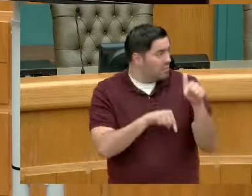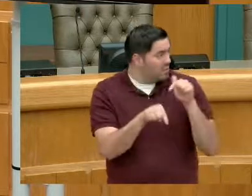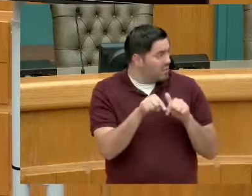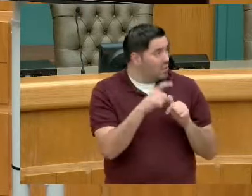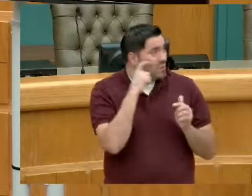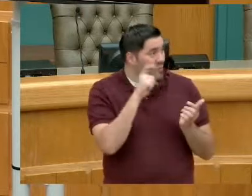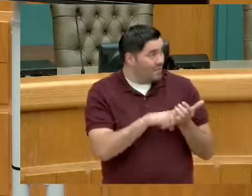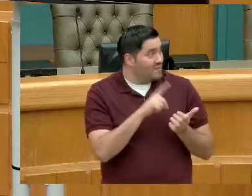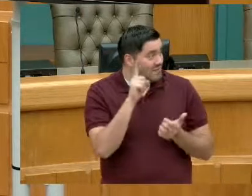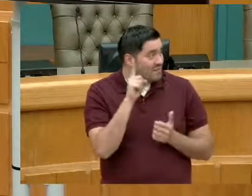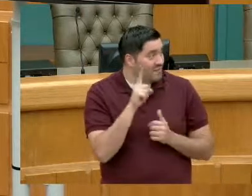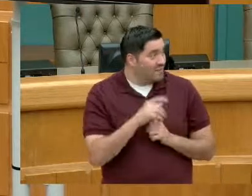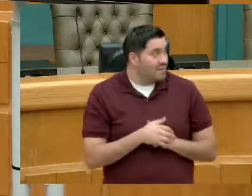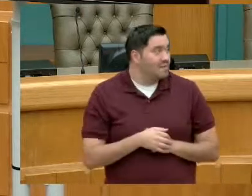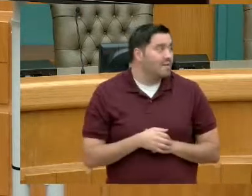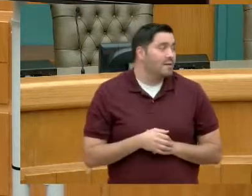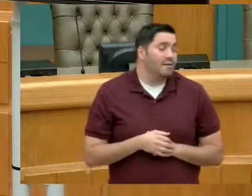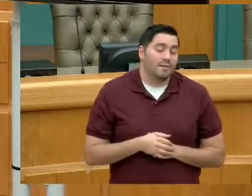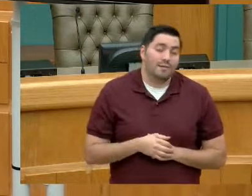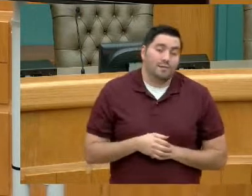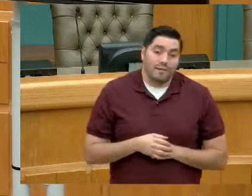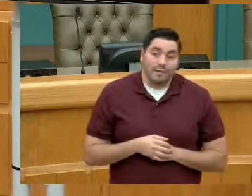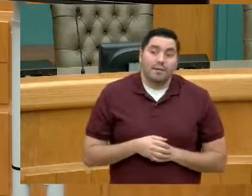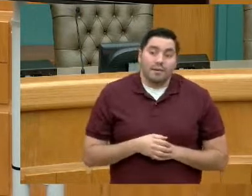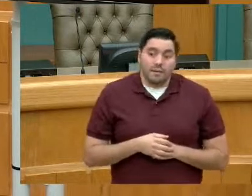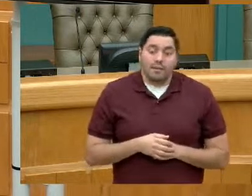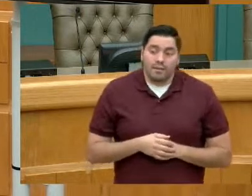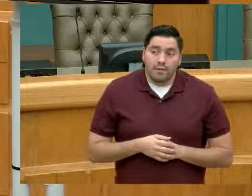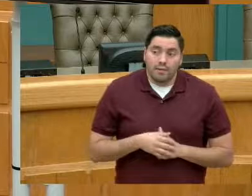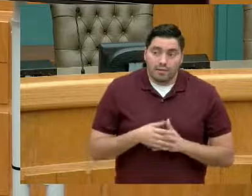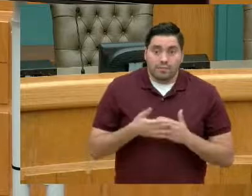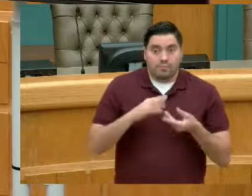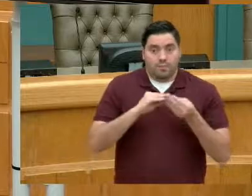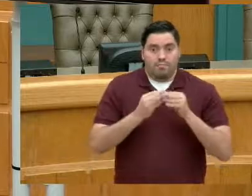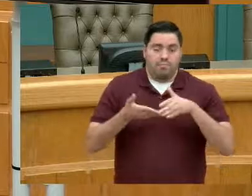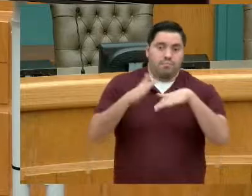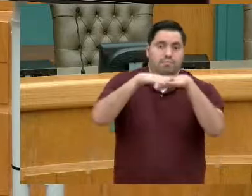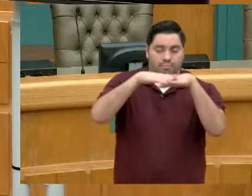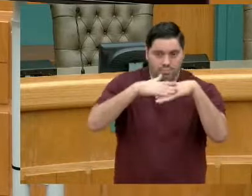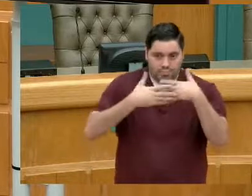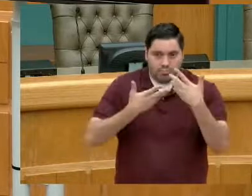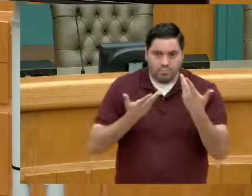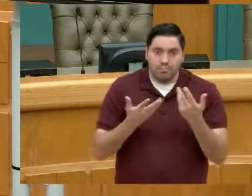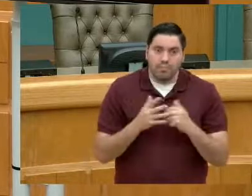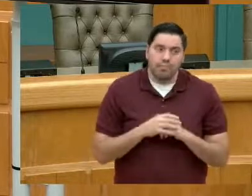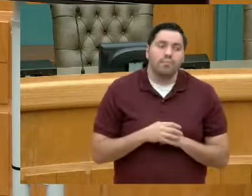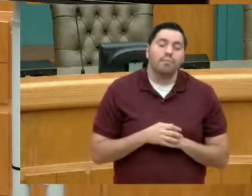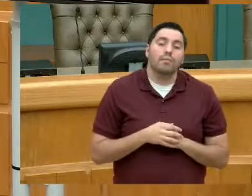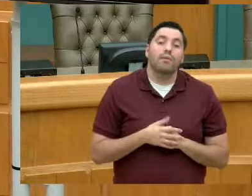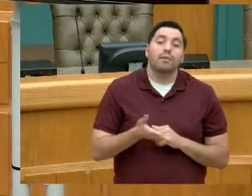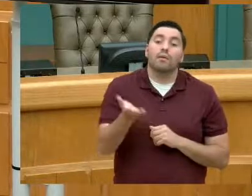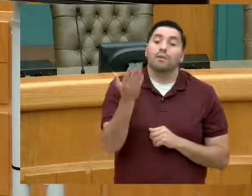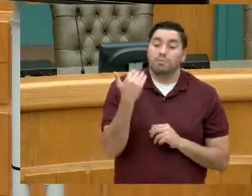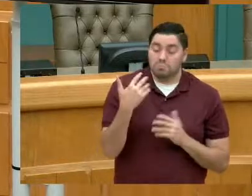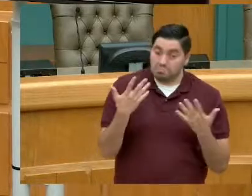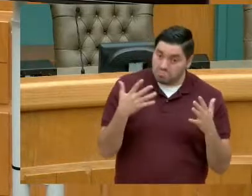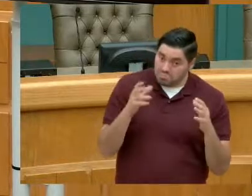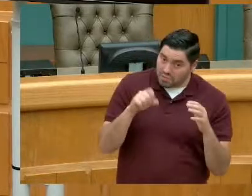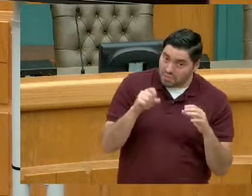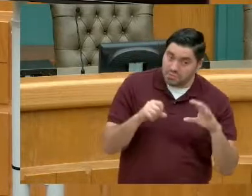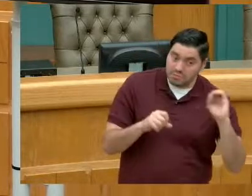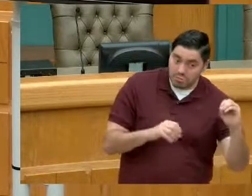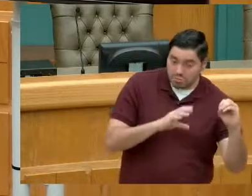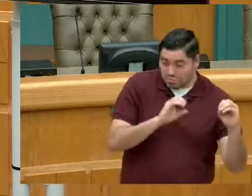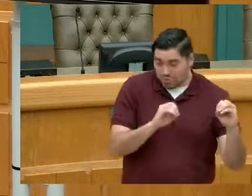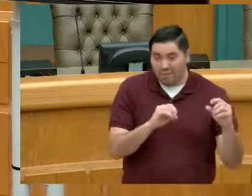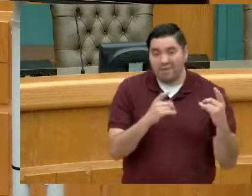these big numbers are causing us to have that bigger cumulative caseload for the past 7 days, even though we had some zeros. But the